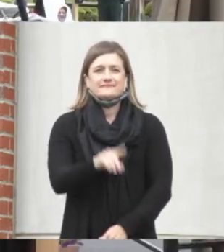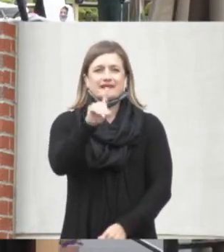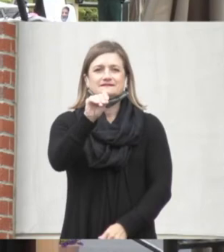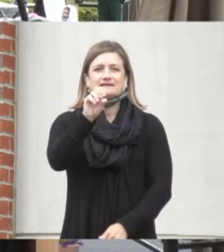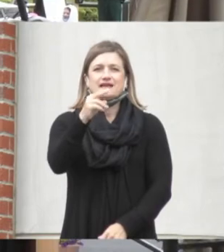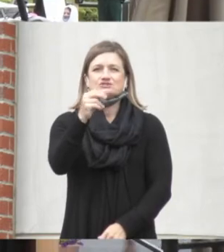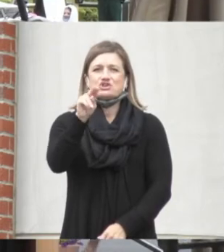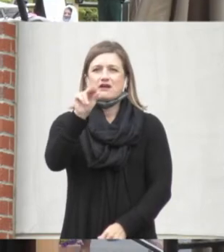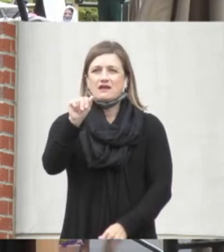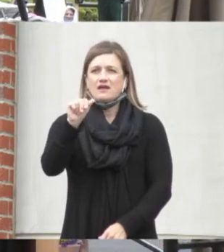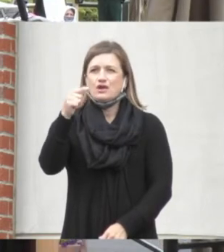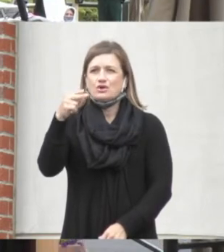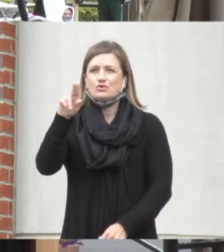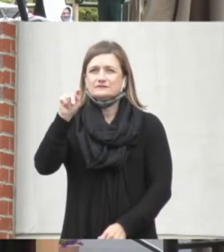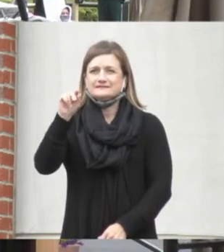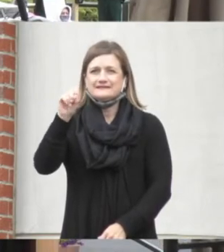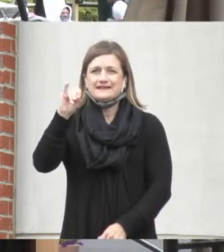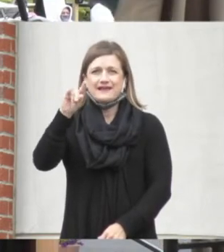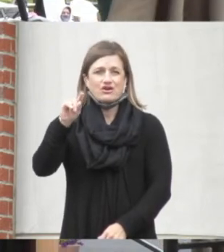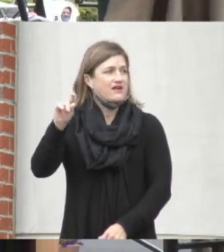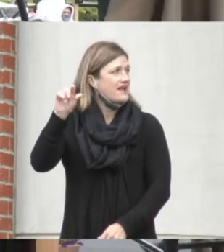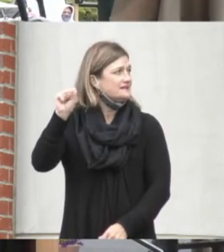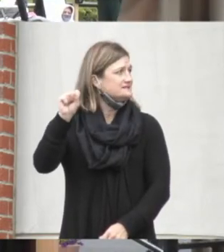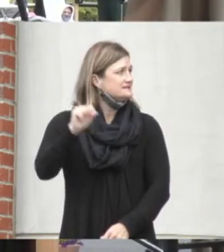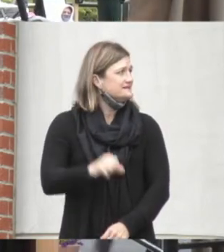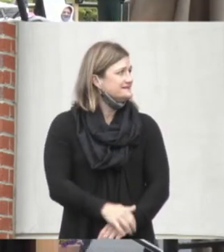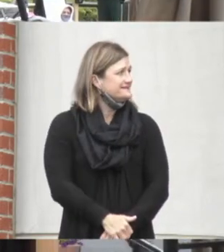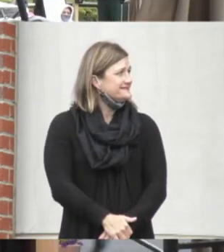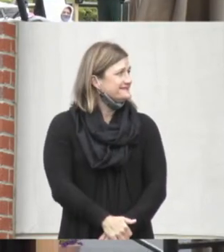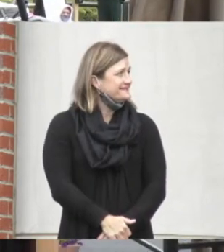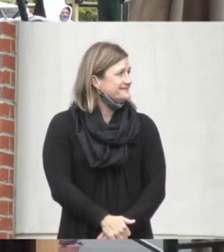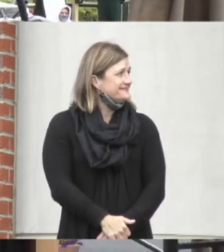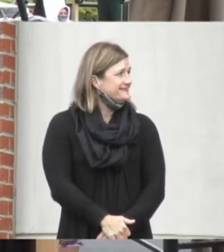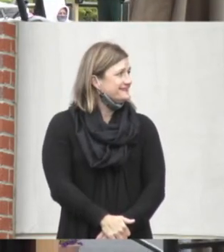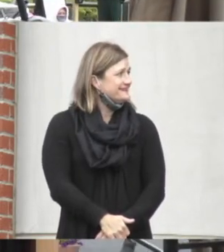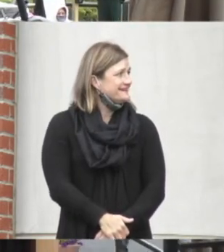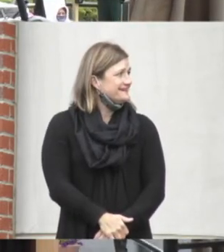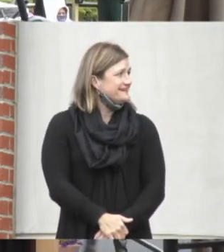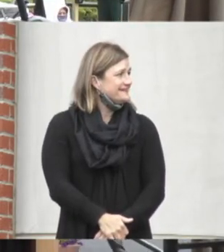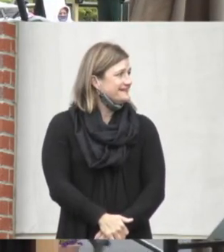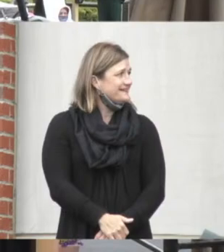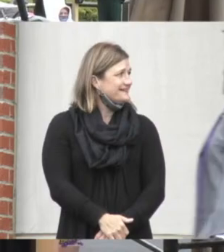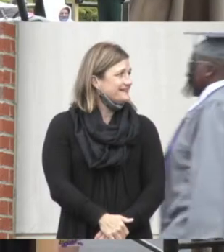Deshauna Gutierrez, Early Childhood Education.